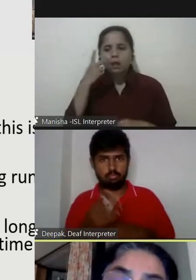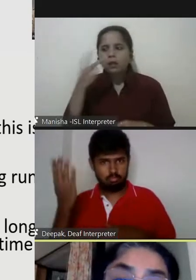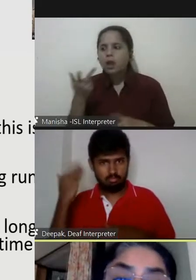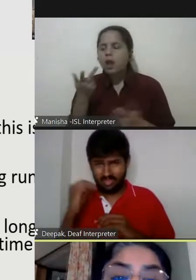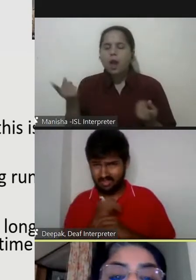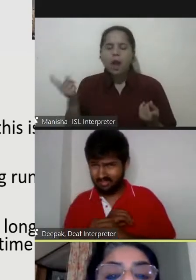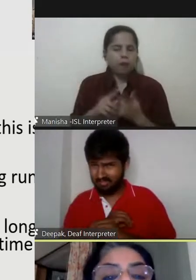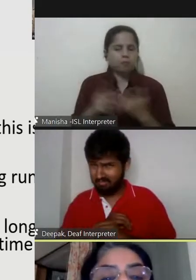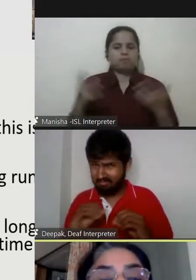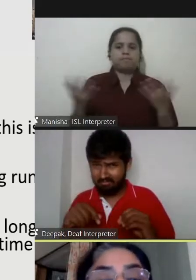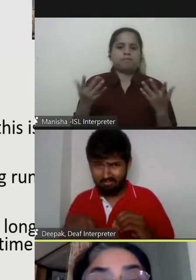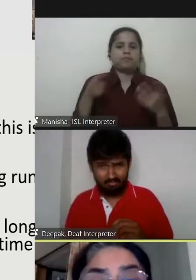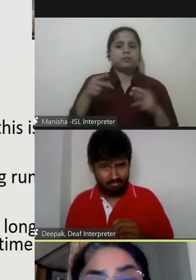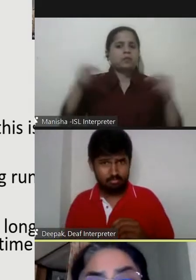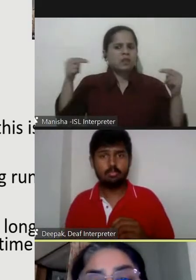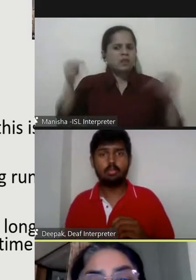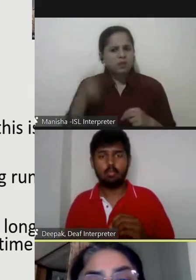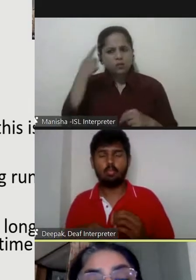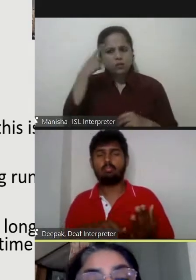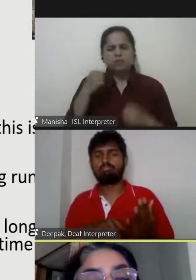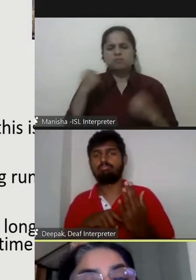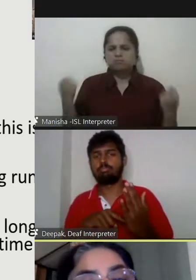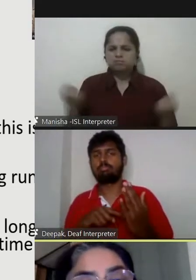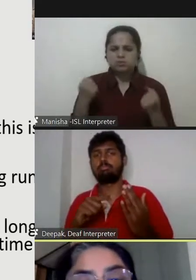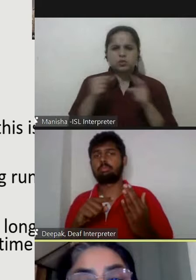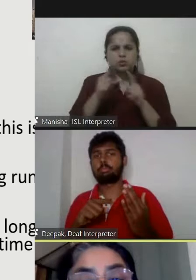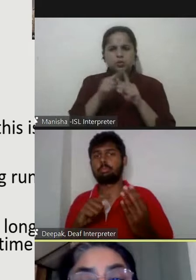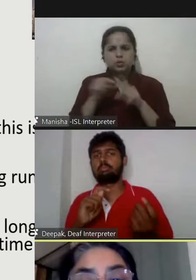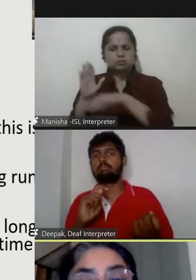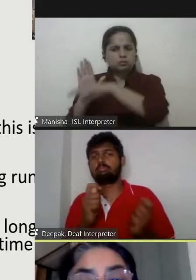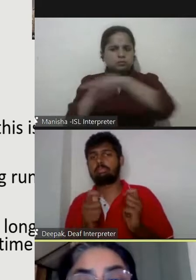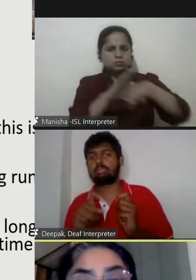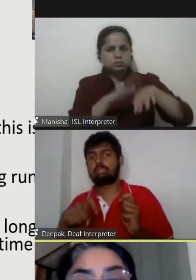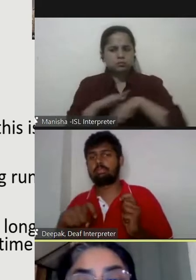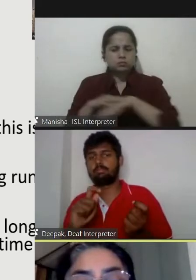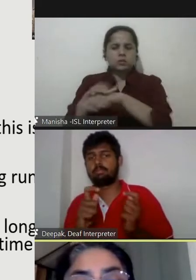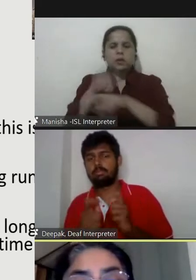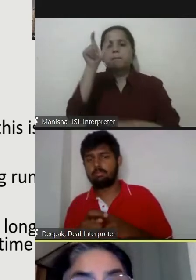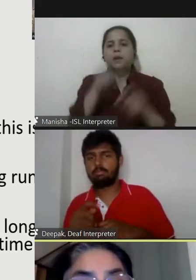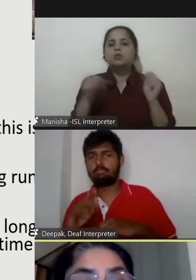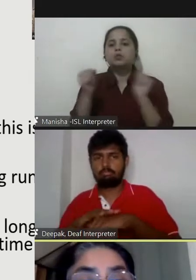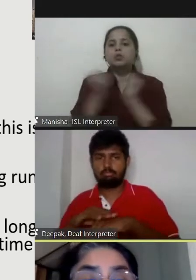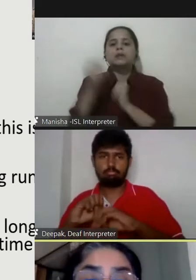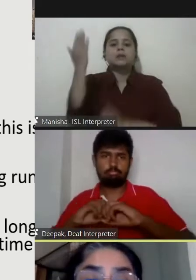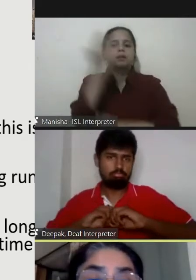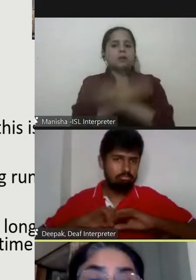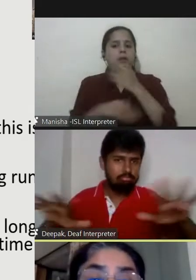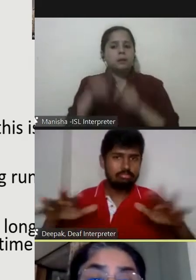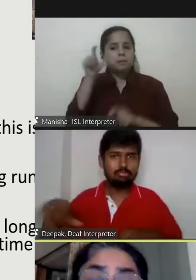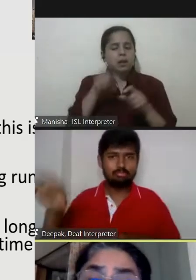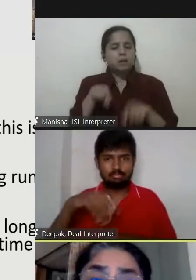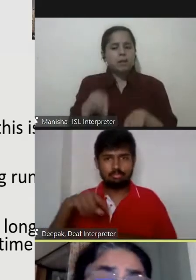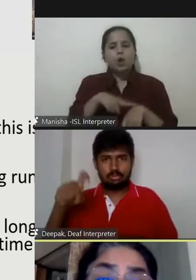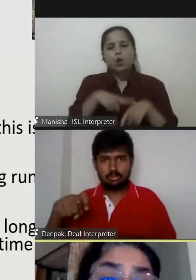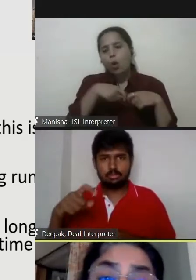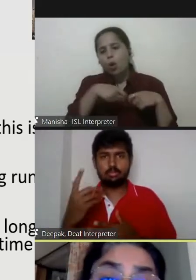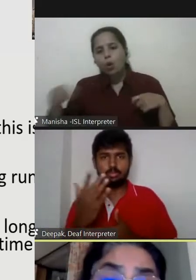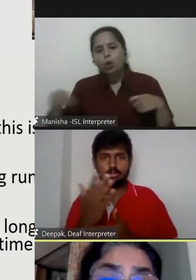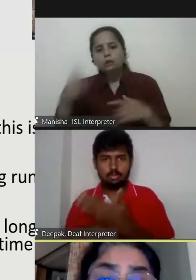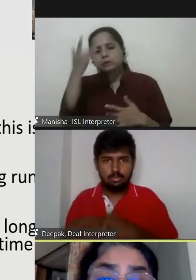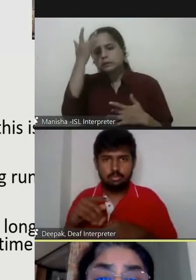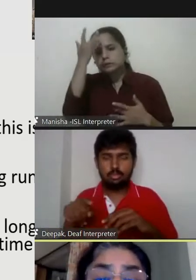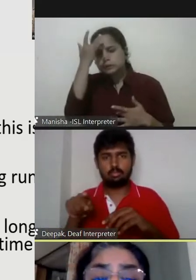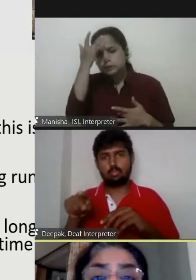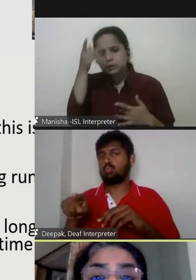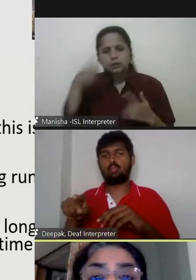The need for proactive outreach, since persons with disabilities and people with long-term illnesses will